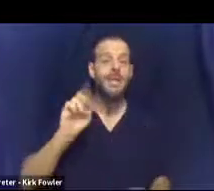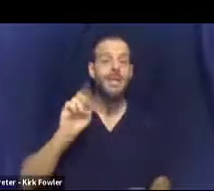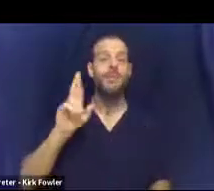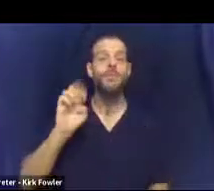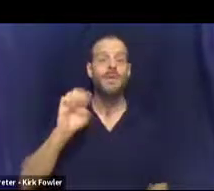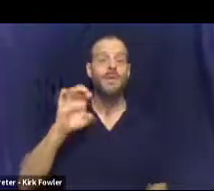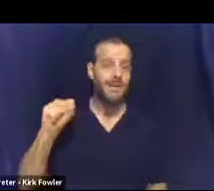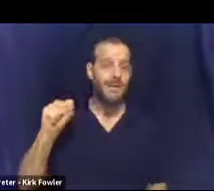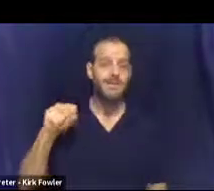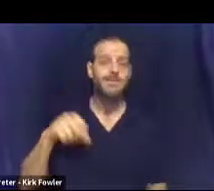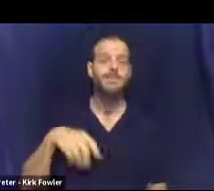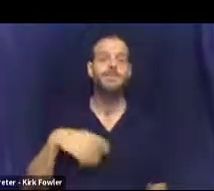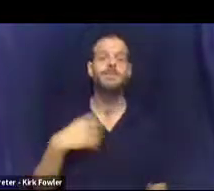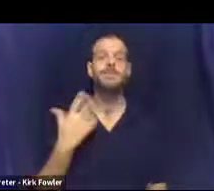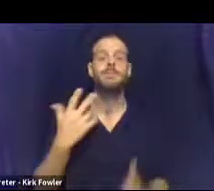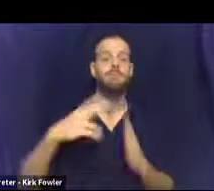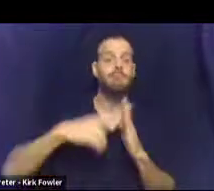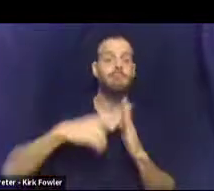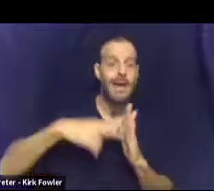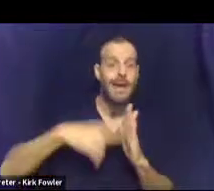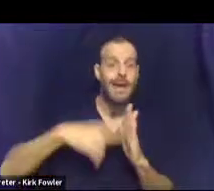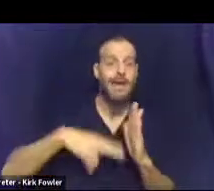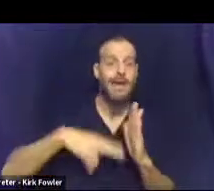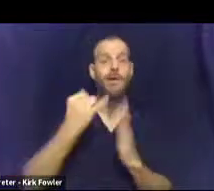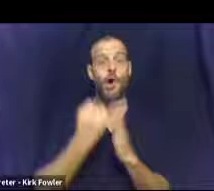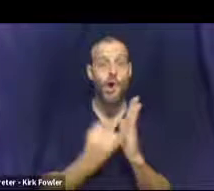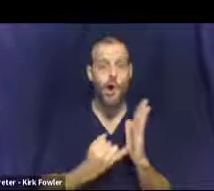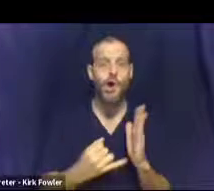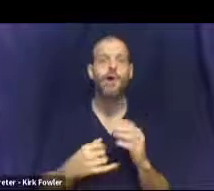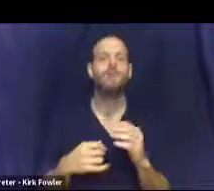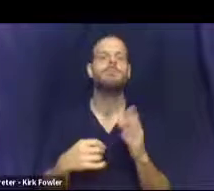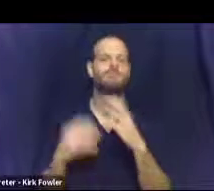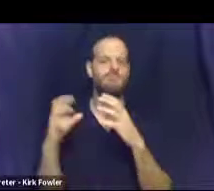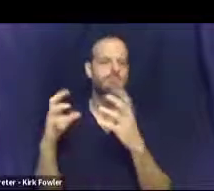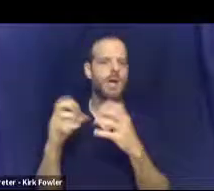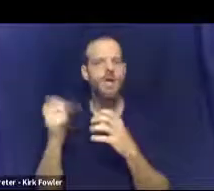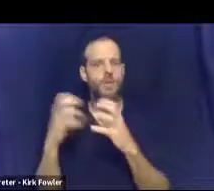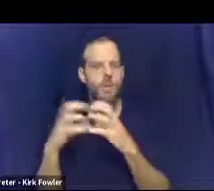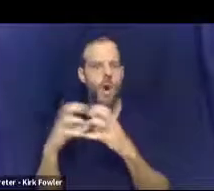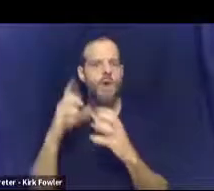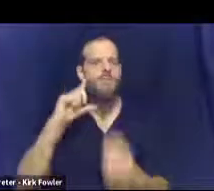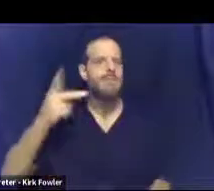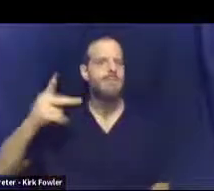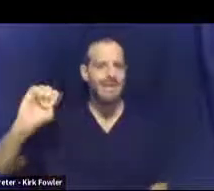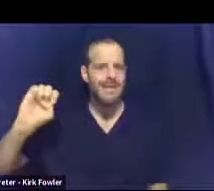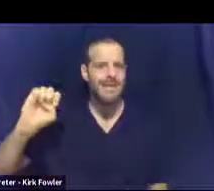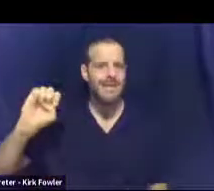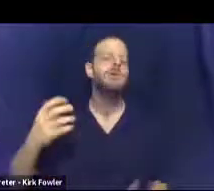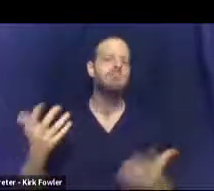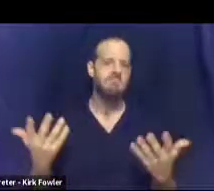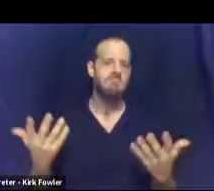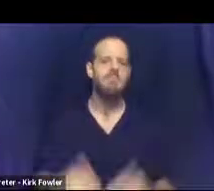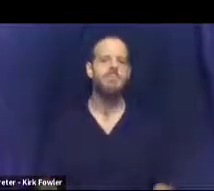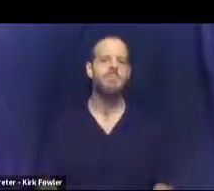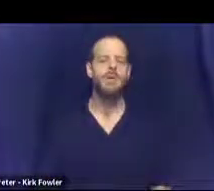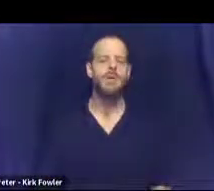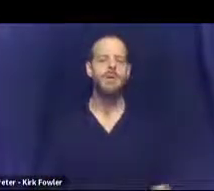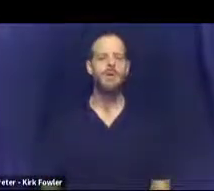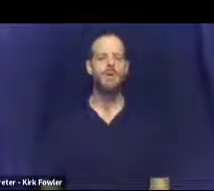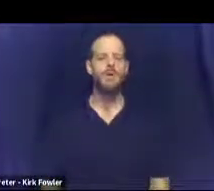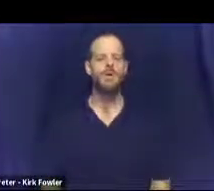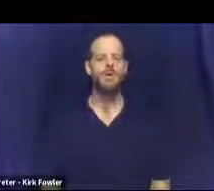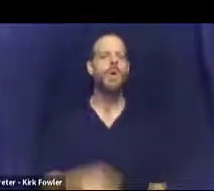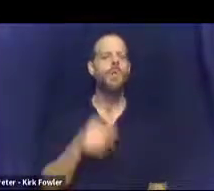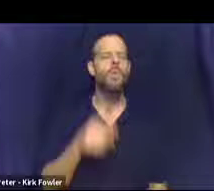for PE. I would say, again, when you're working with the team, you will develop what is the most appropriate thing for that